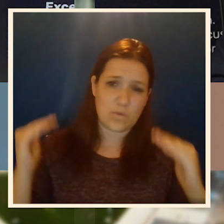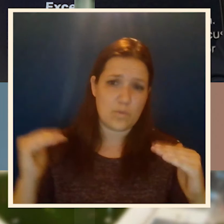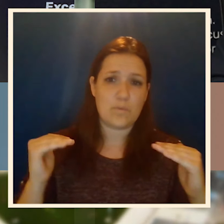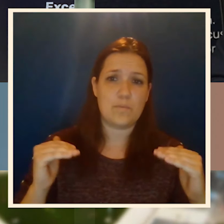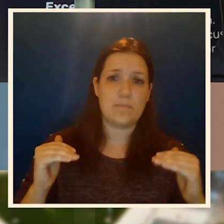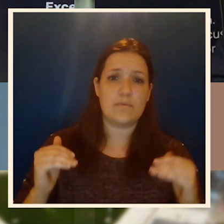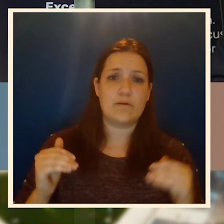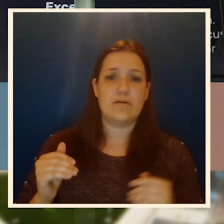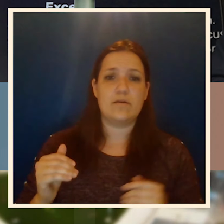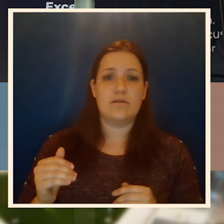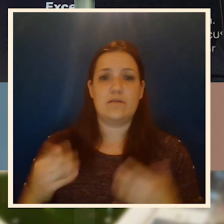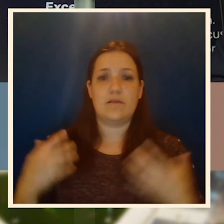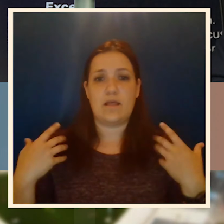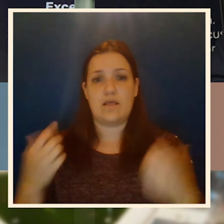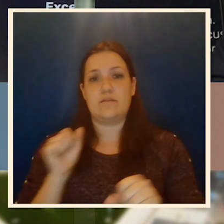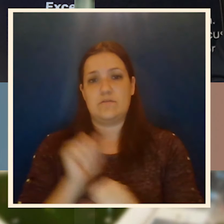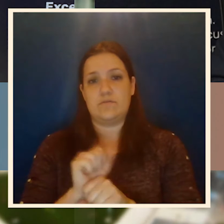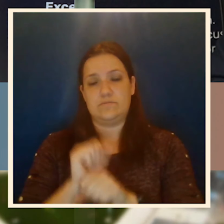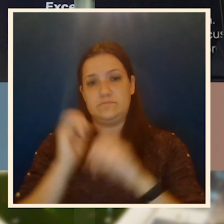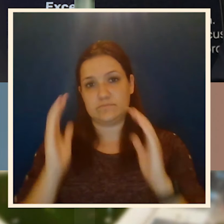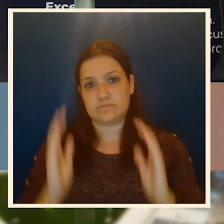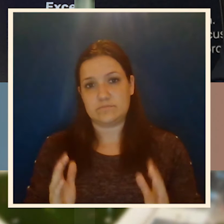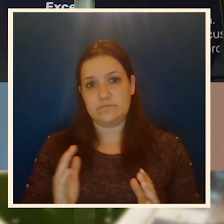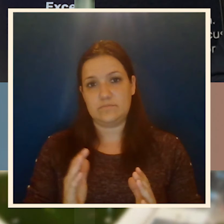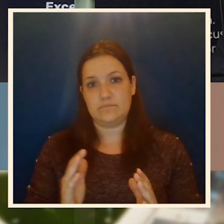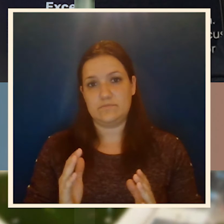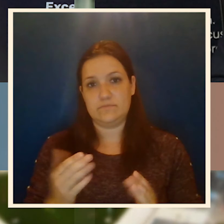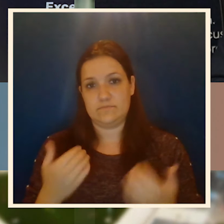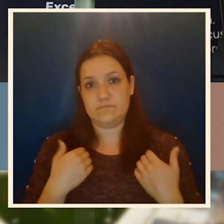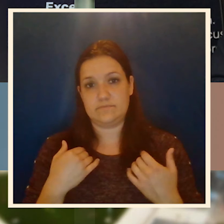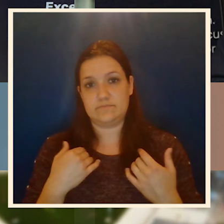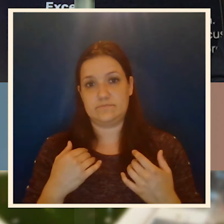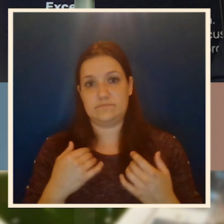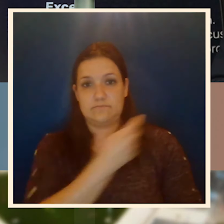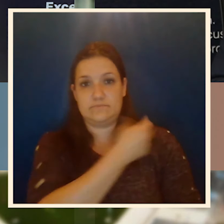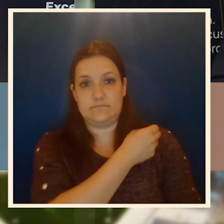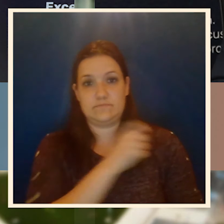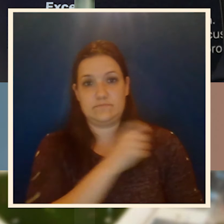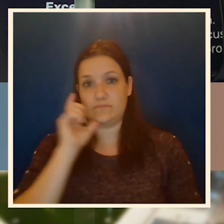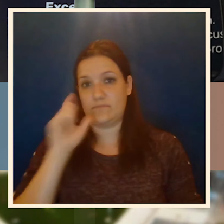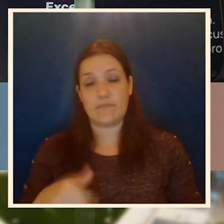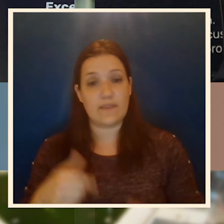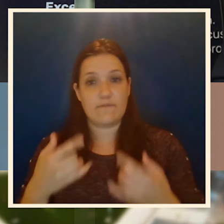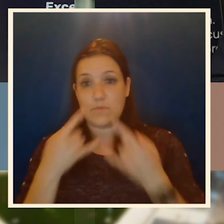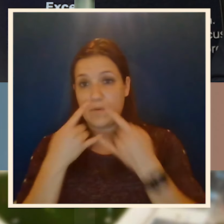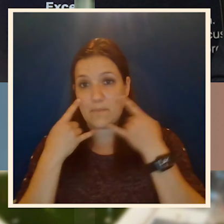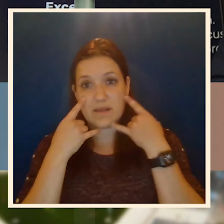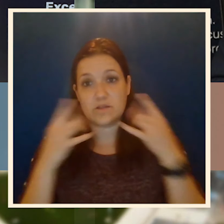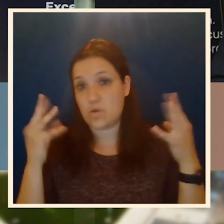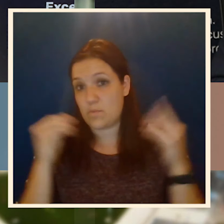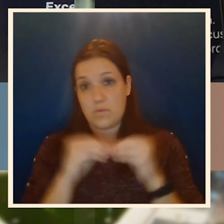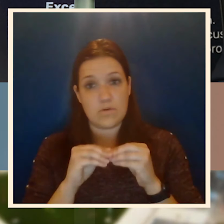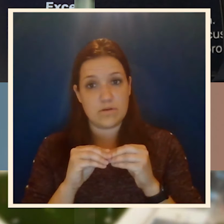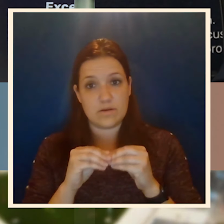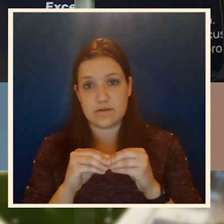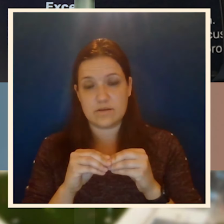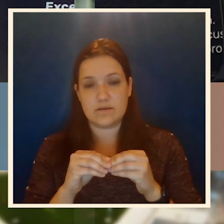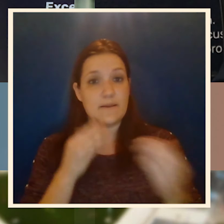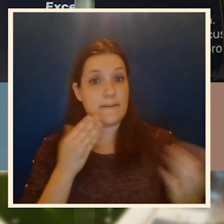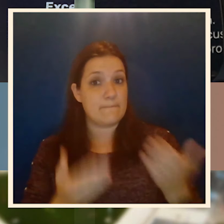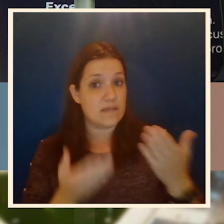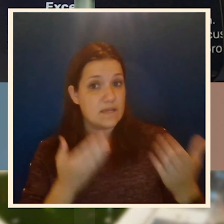not vaccinated, have to wear a mask. But we are really hoping that healthcare workers that